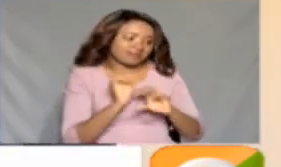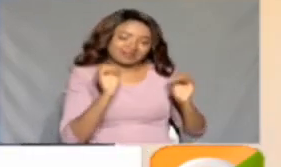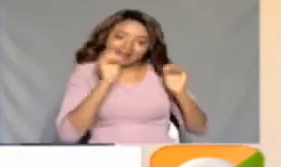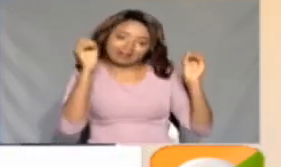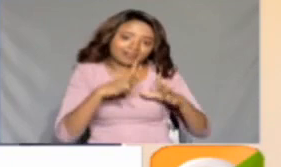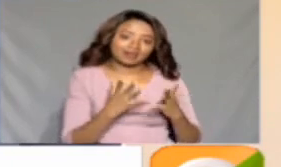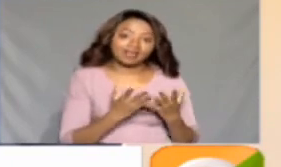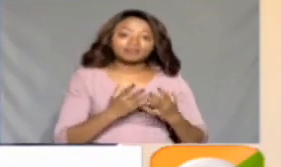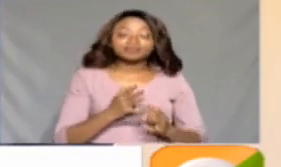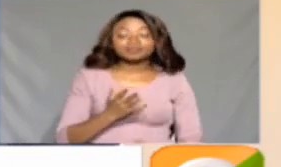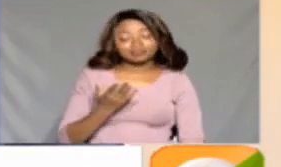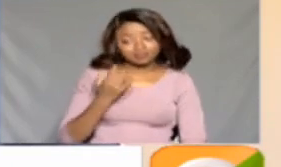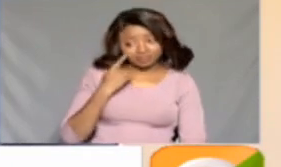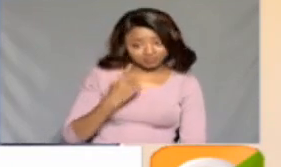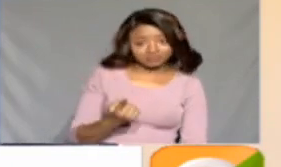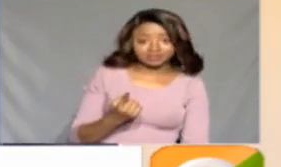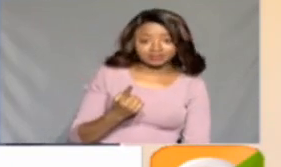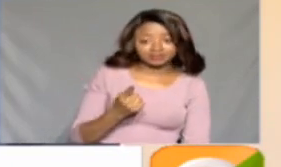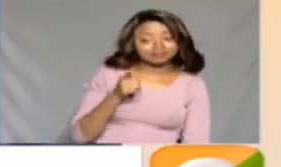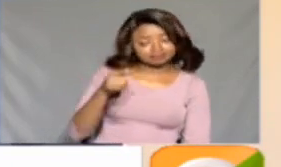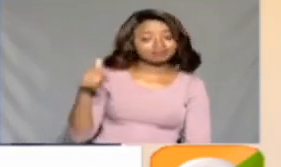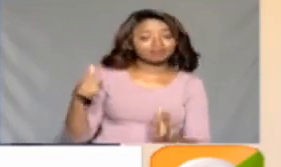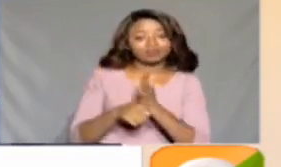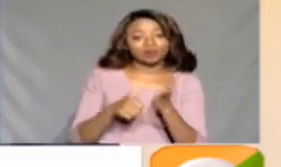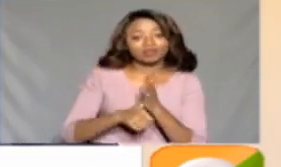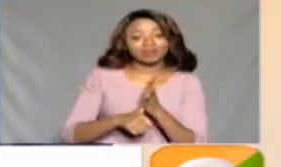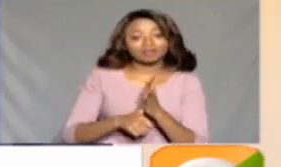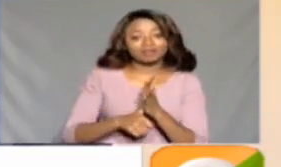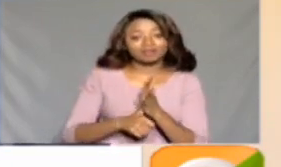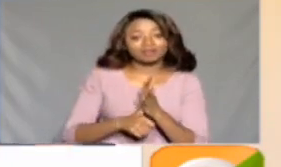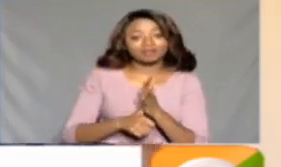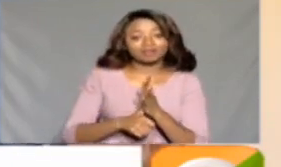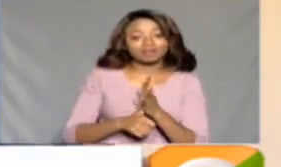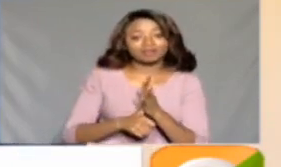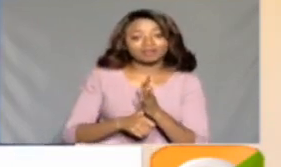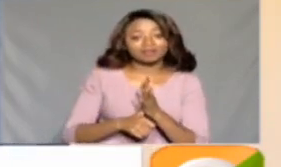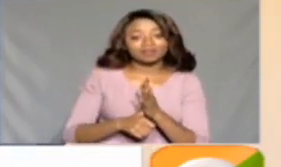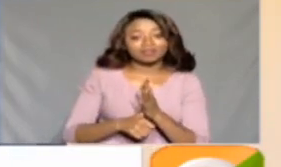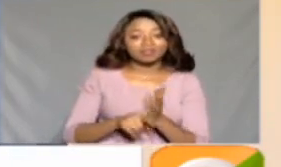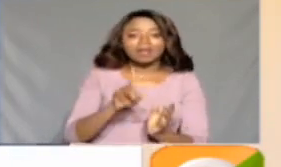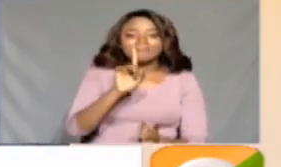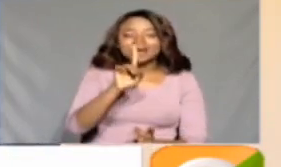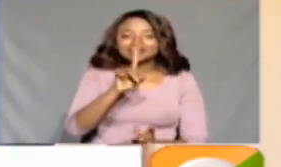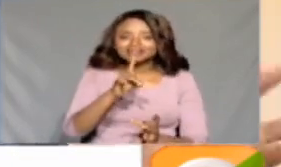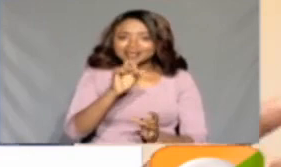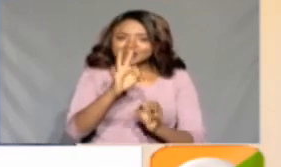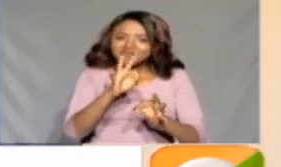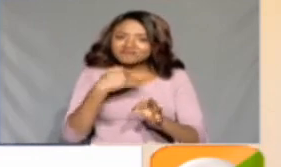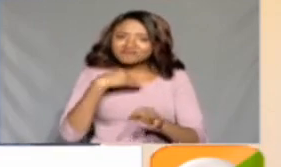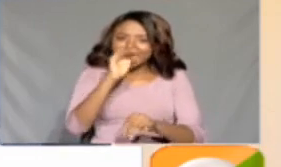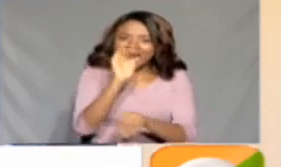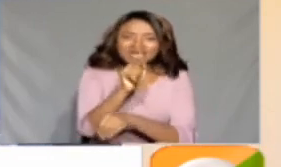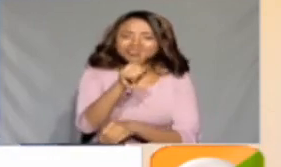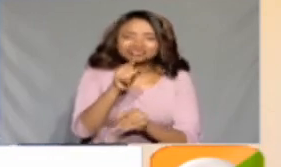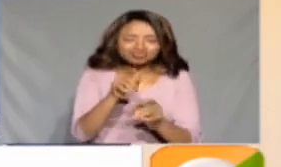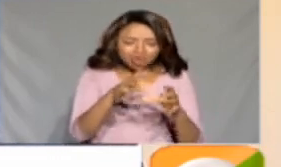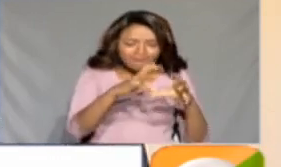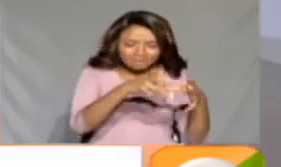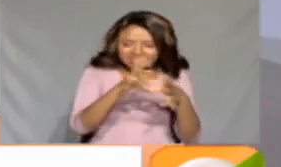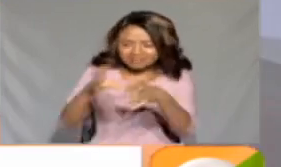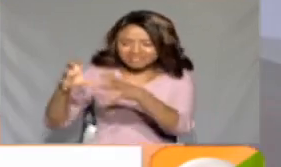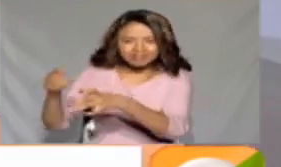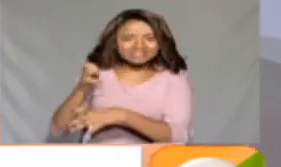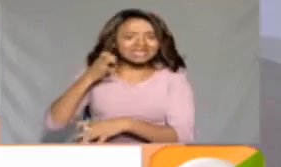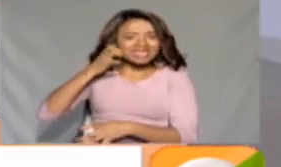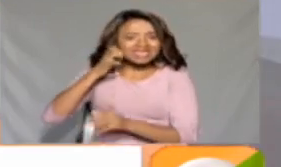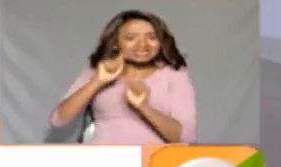clear is the ethnic basis of those parties. If I asked you which are the ethnic basis of those parties, you will not have to second guess. So you're indicting your party,